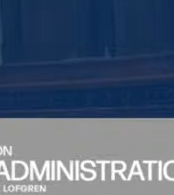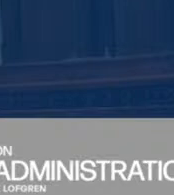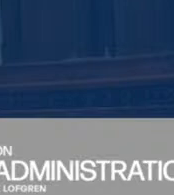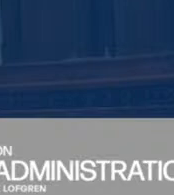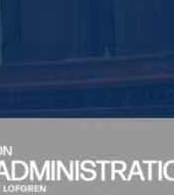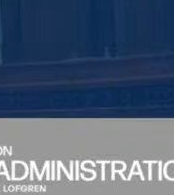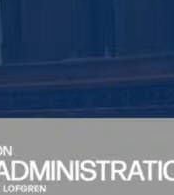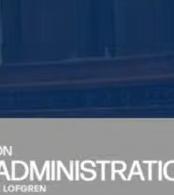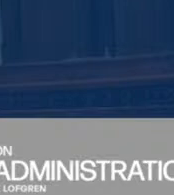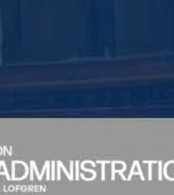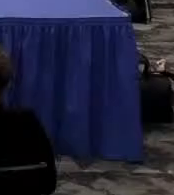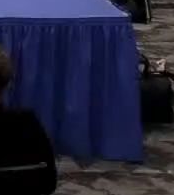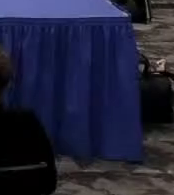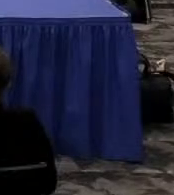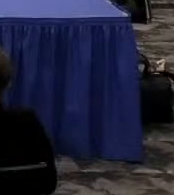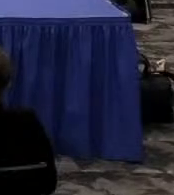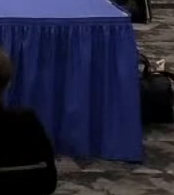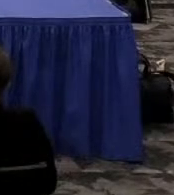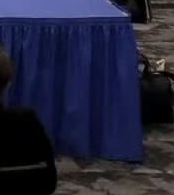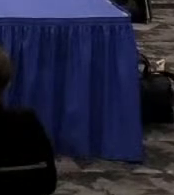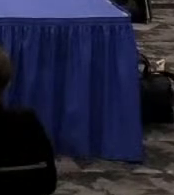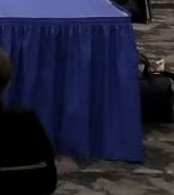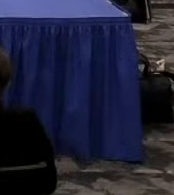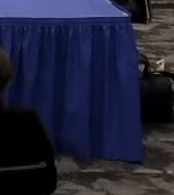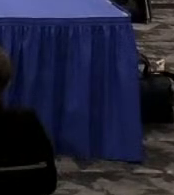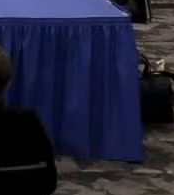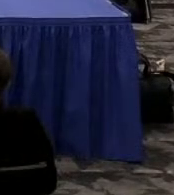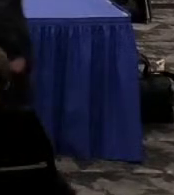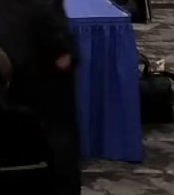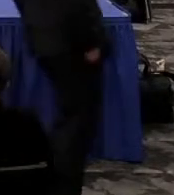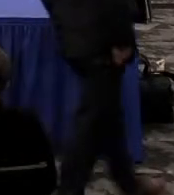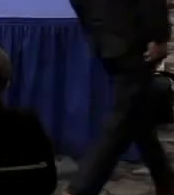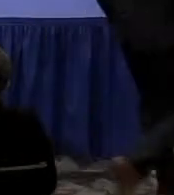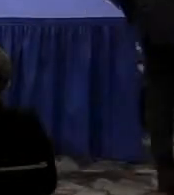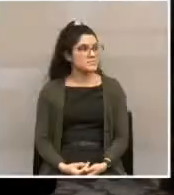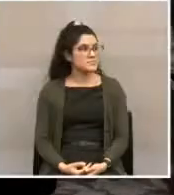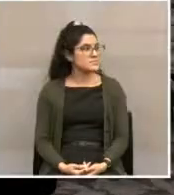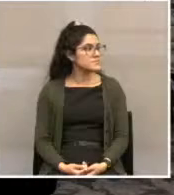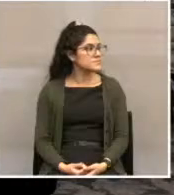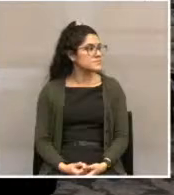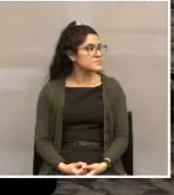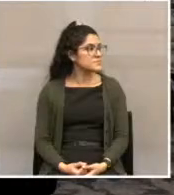I think we need to go ahead and get started if we can.